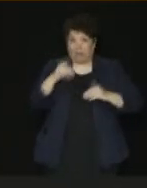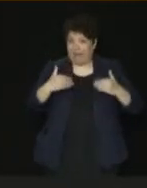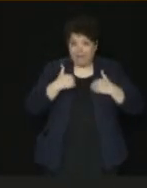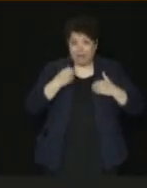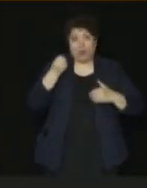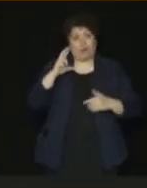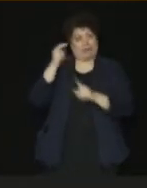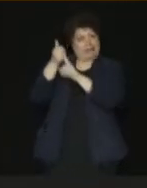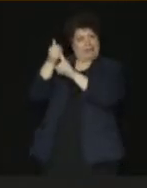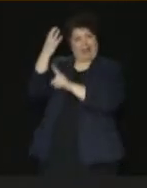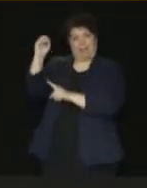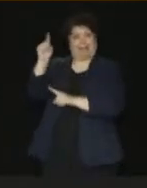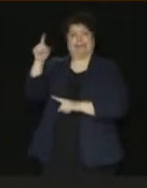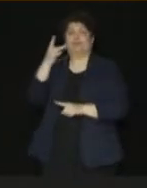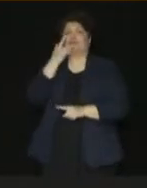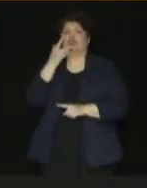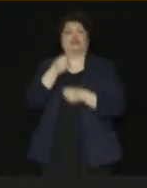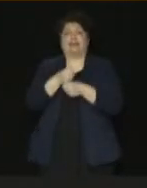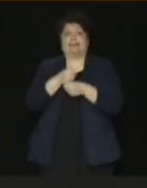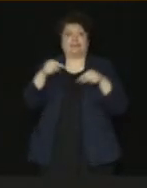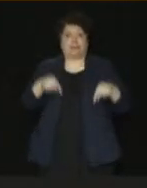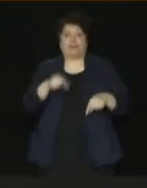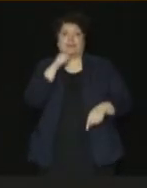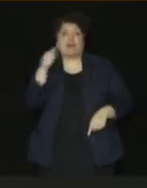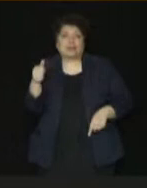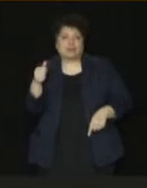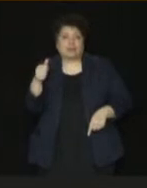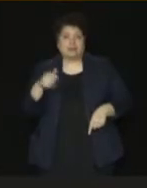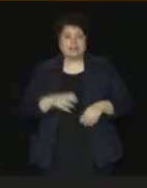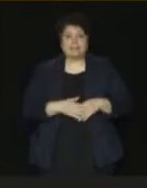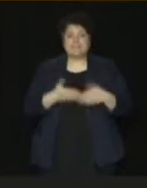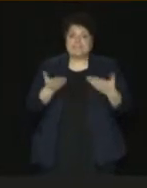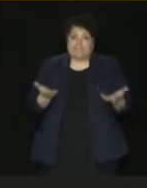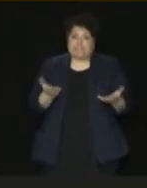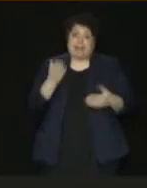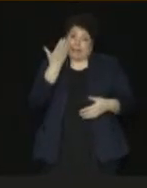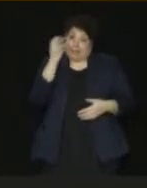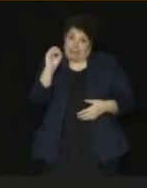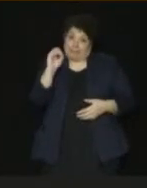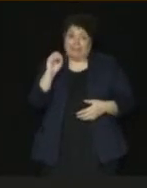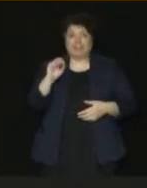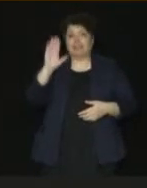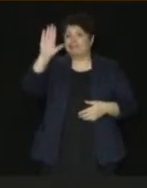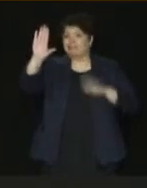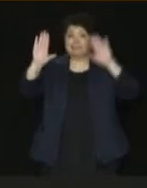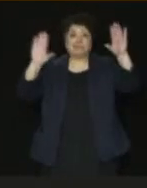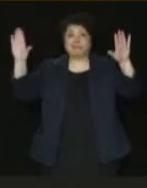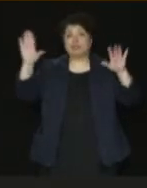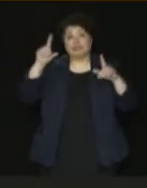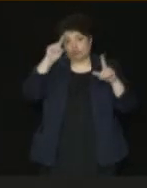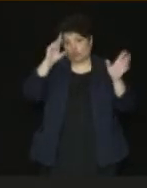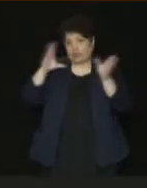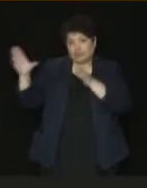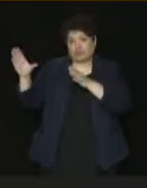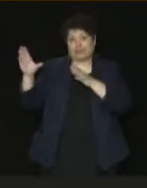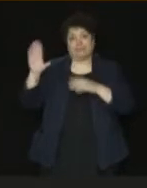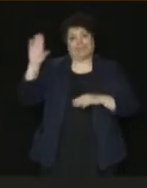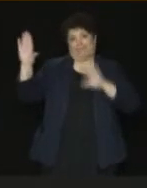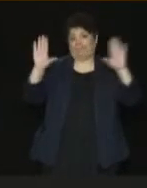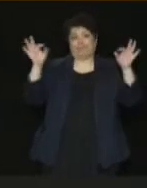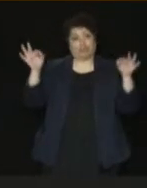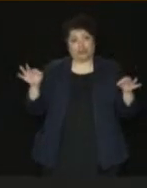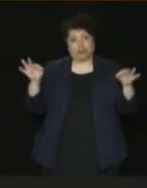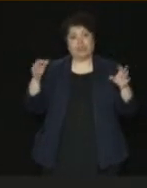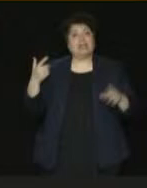here? I think different companies will follow different strategies as they move forward. We have certainly